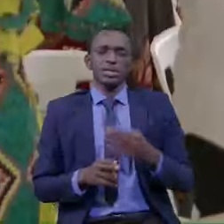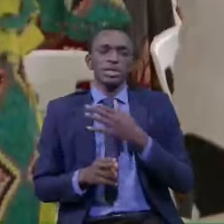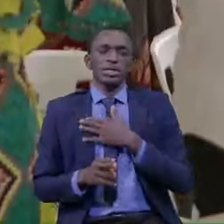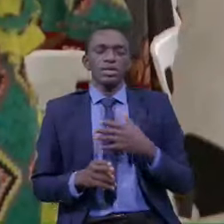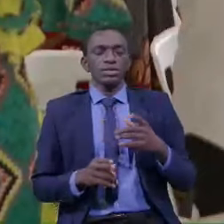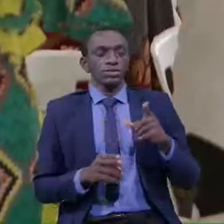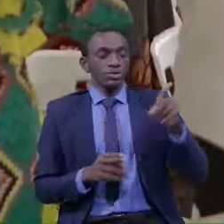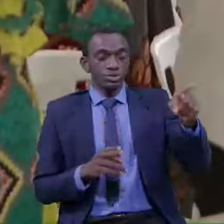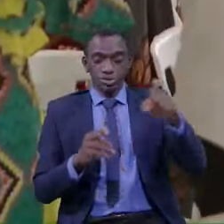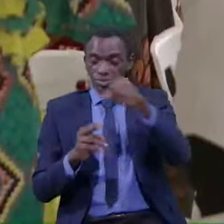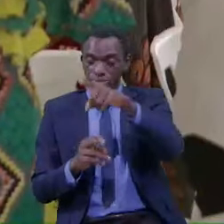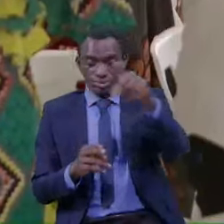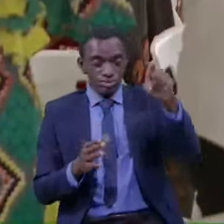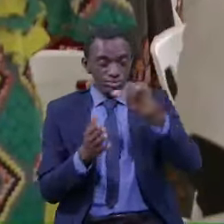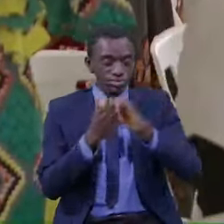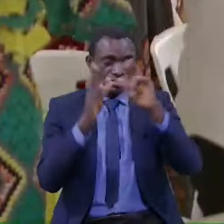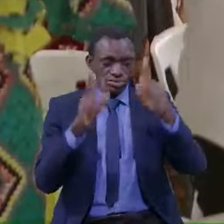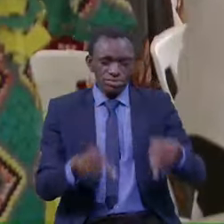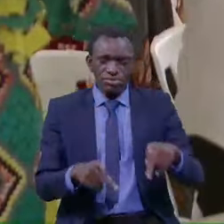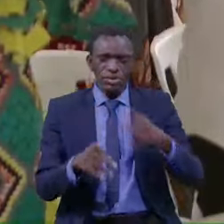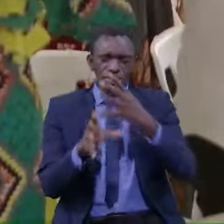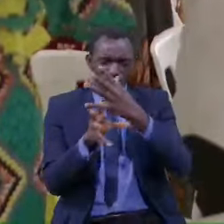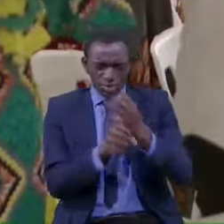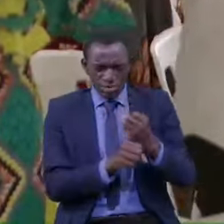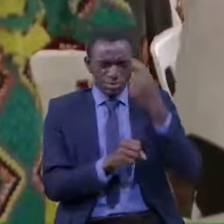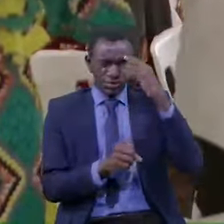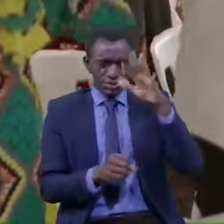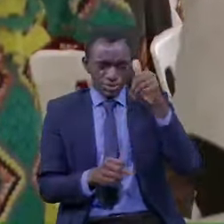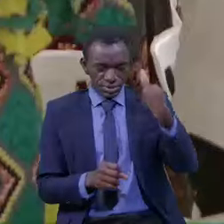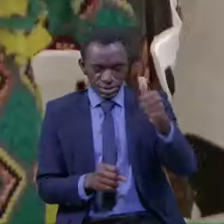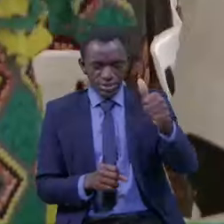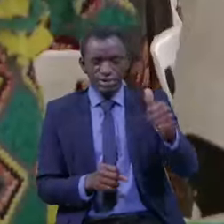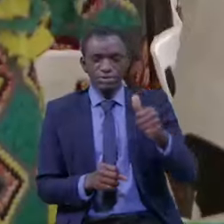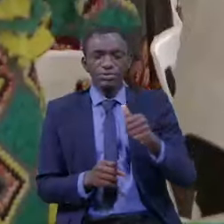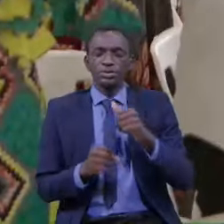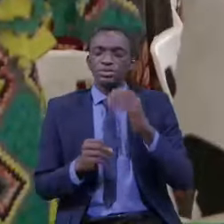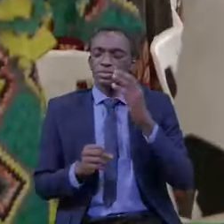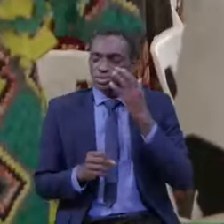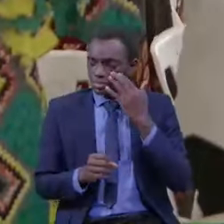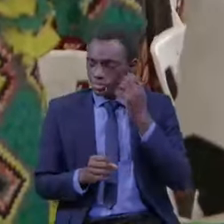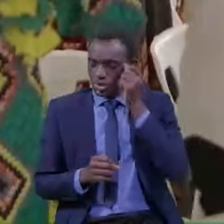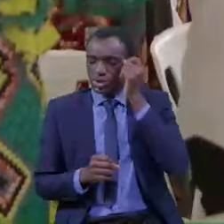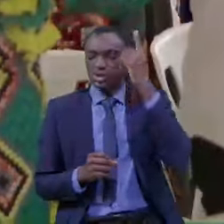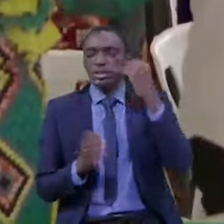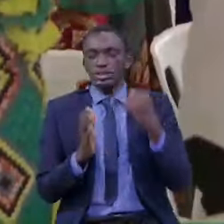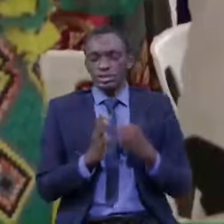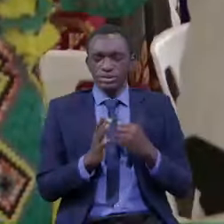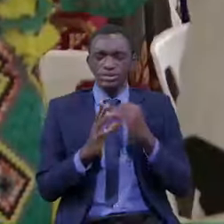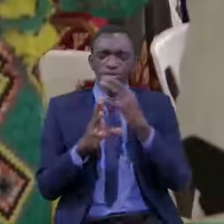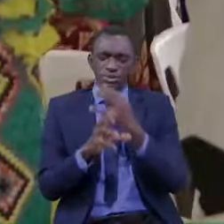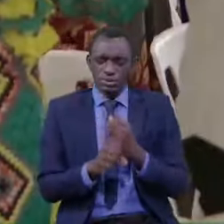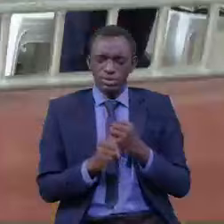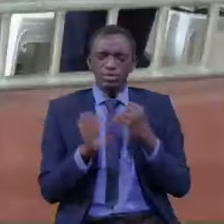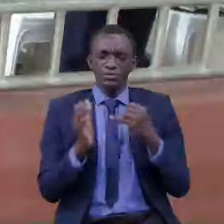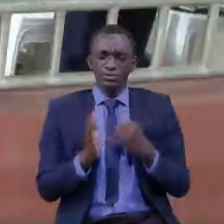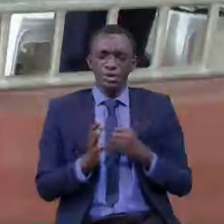particular, claim it for yourself. Perceive it. Receive it.